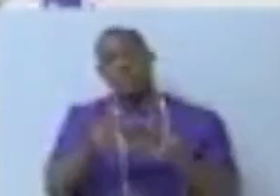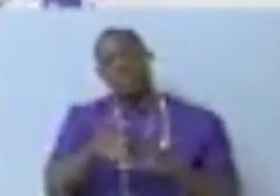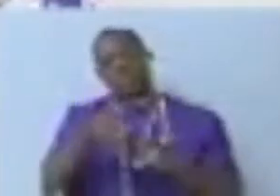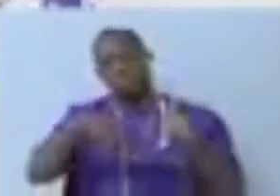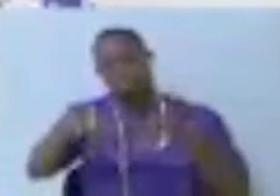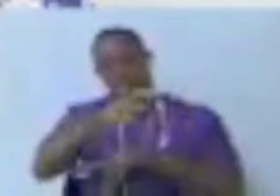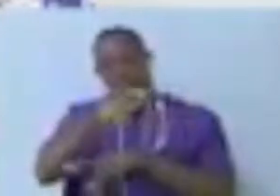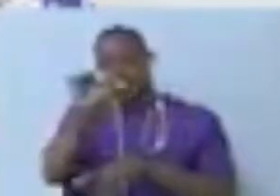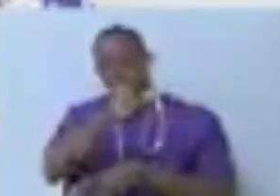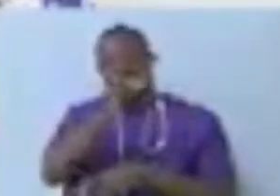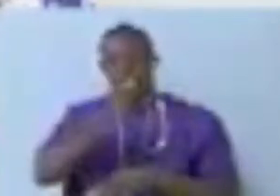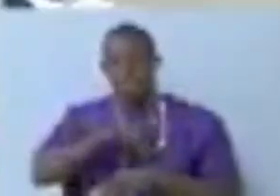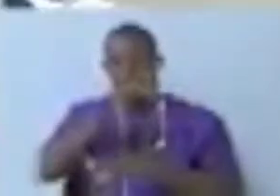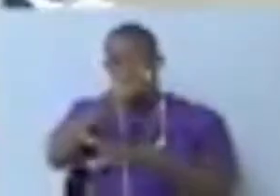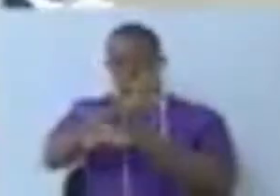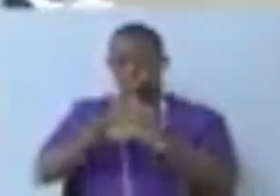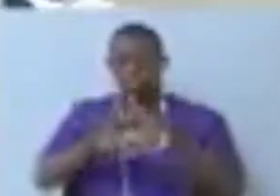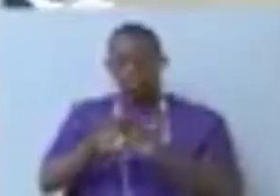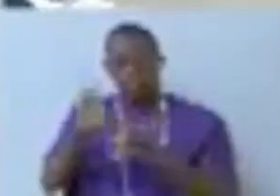Okay, could you read that letter?